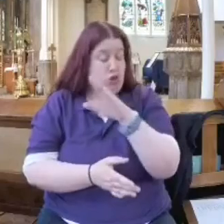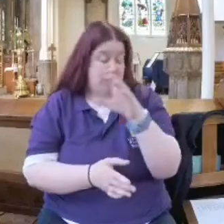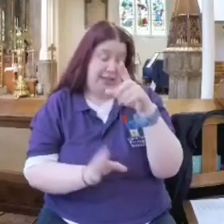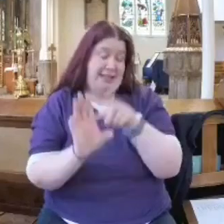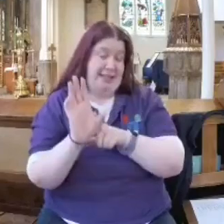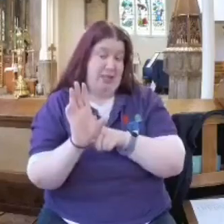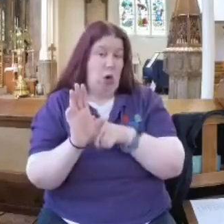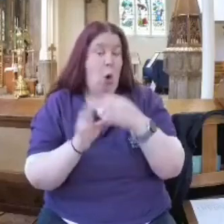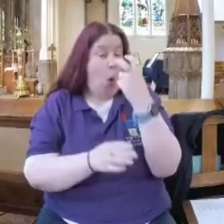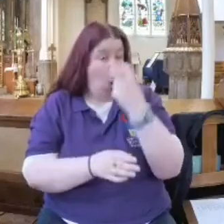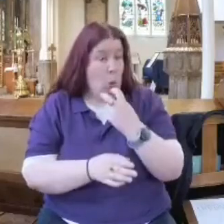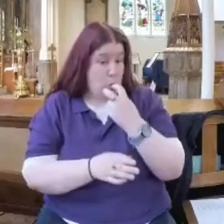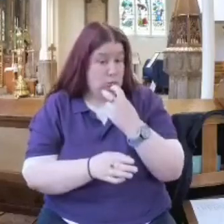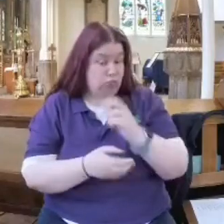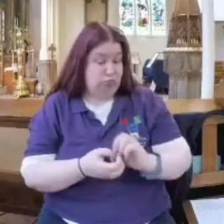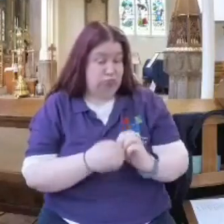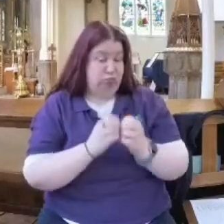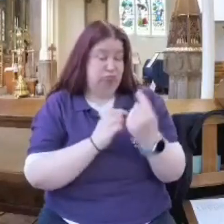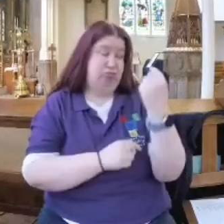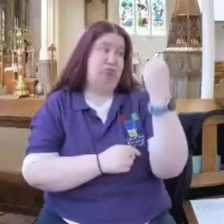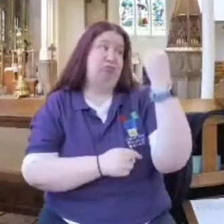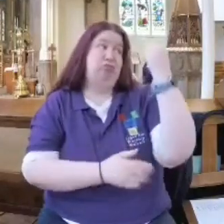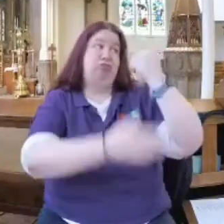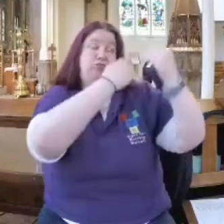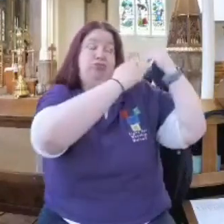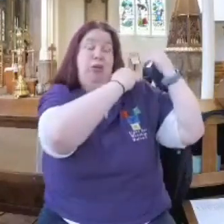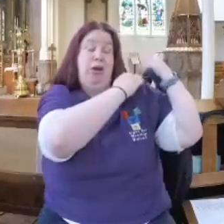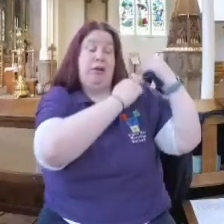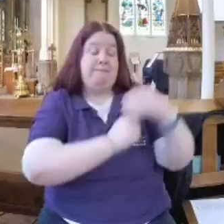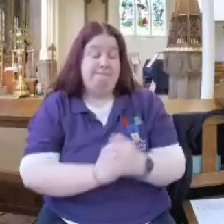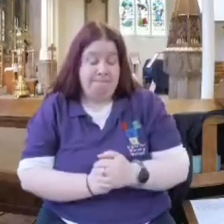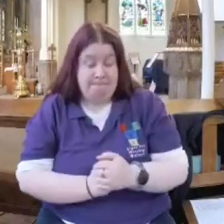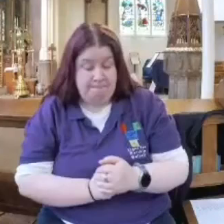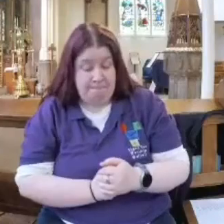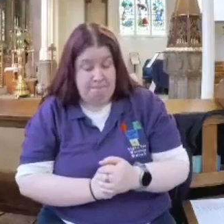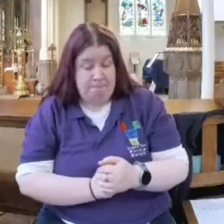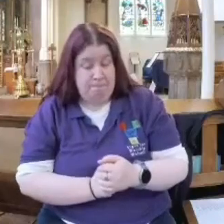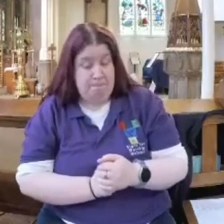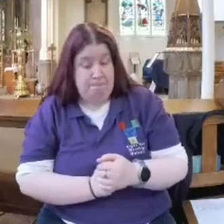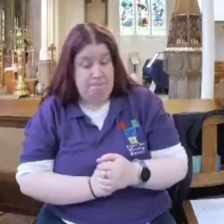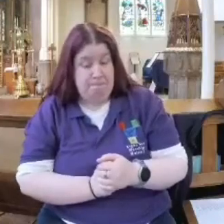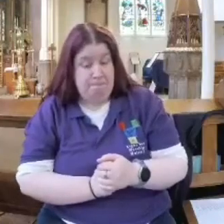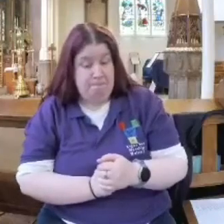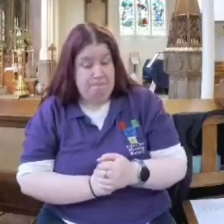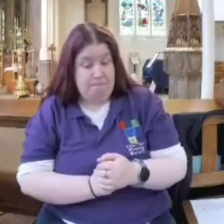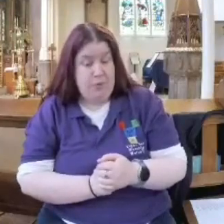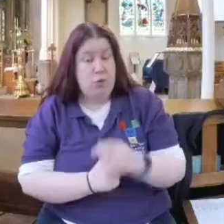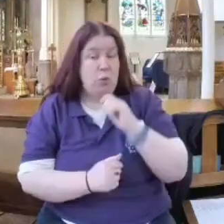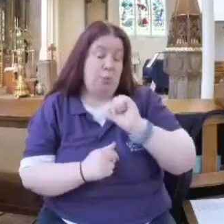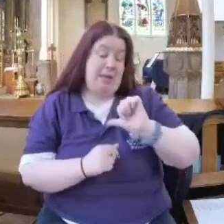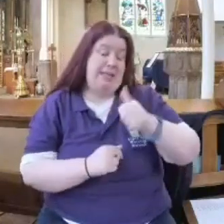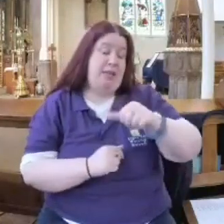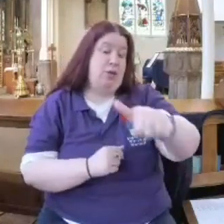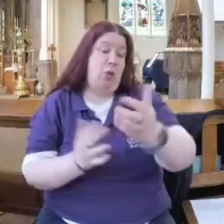was in 325 AD that the Council of Nicaea met. And there are going to be 4 talks